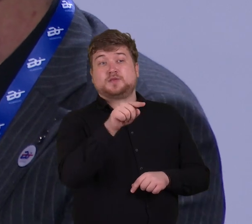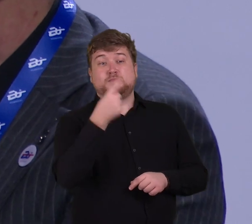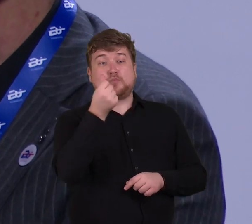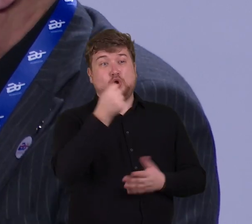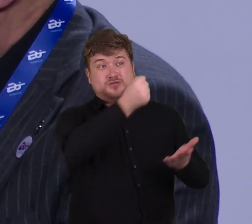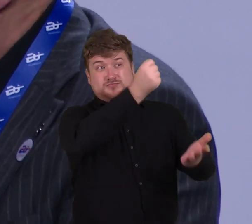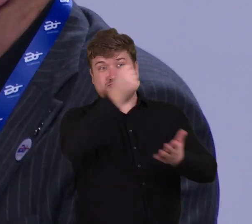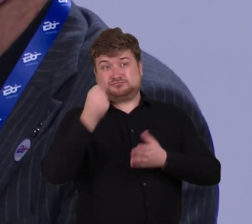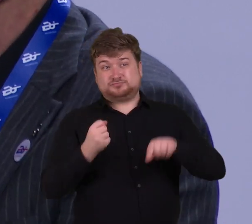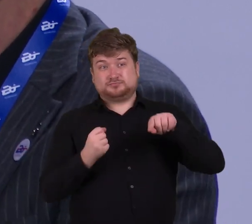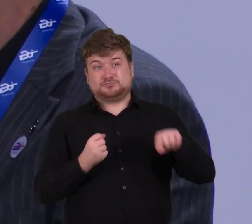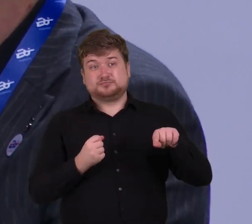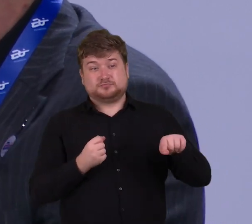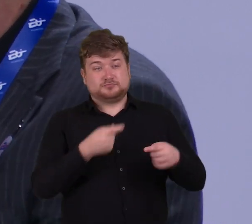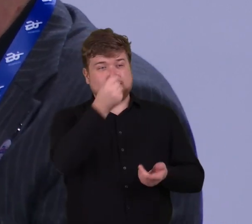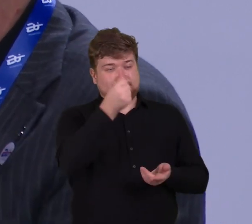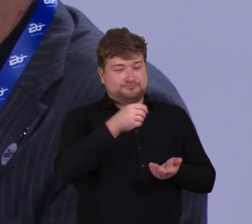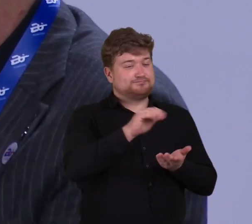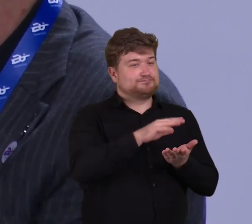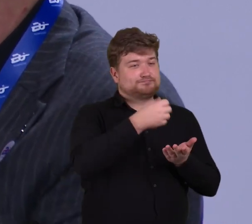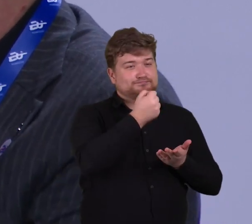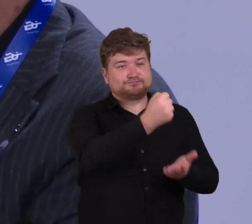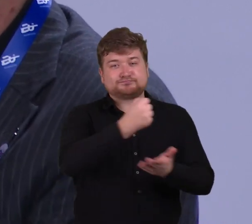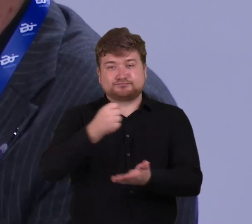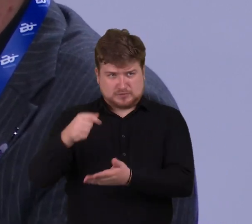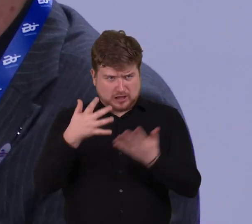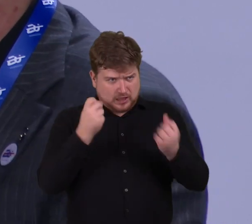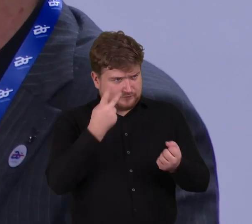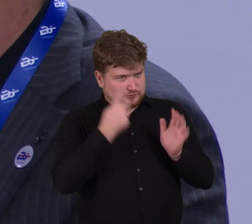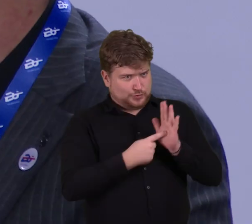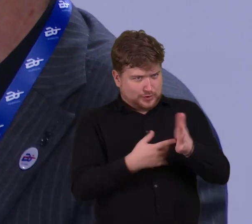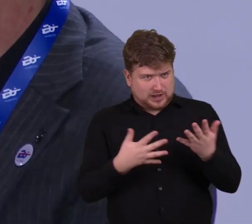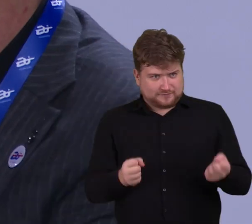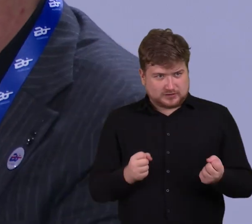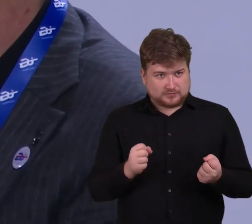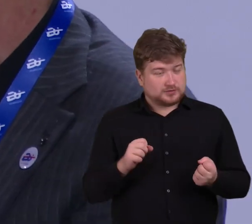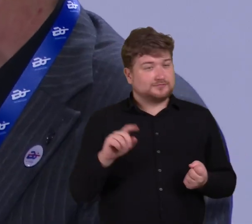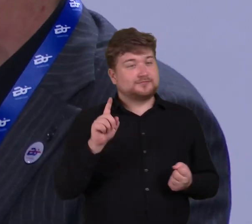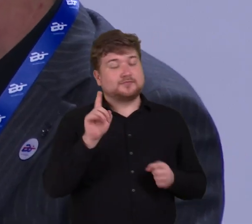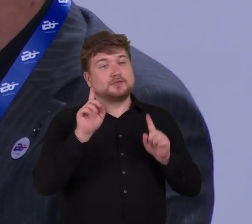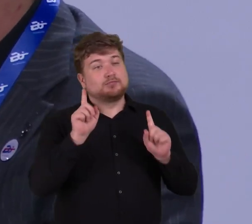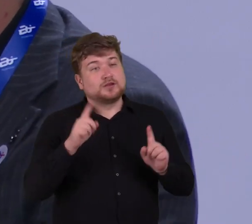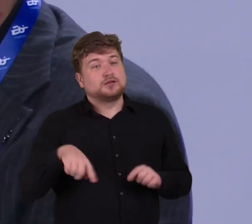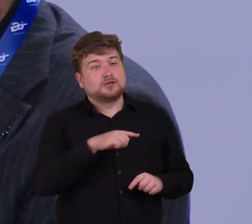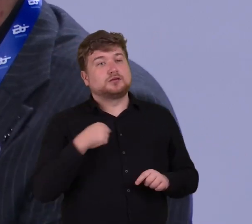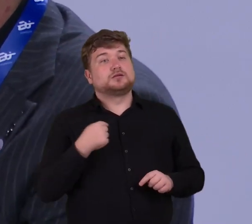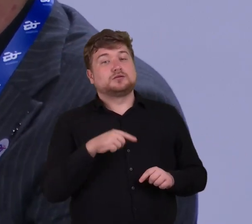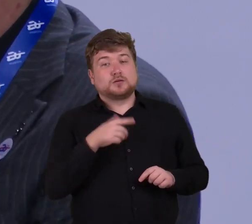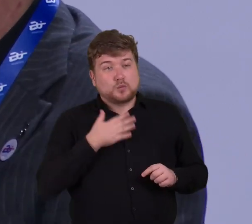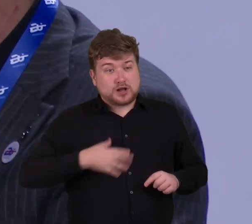we want the EU to show where the funds are invested, it seems that we should be the